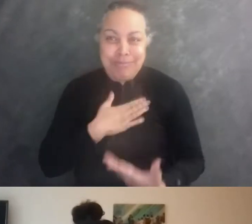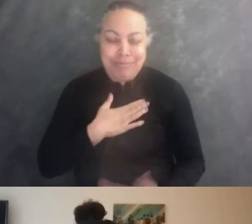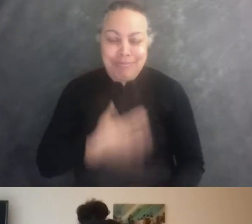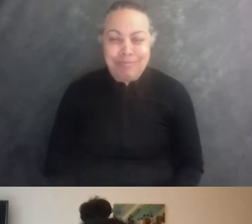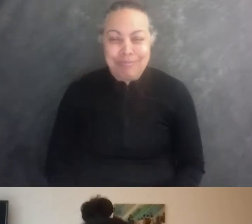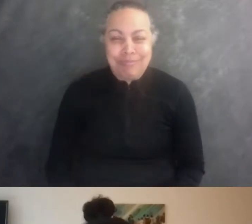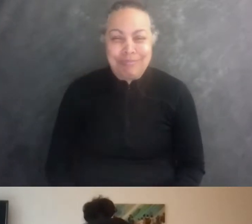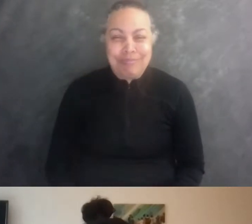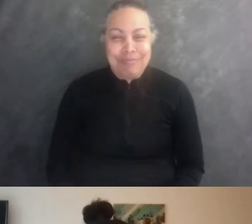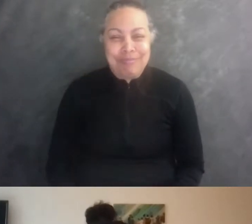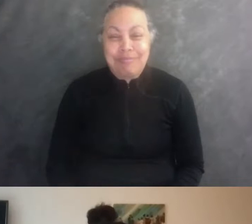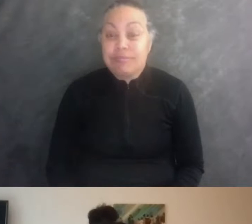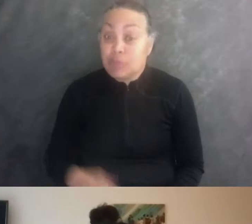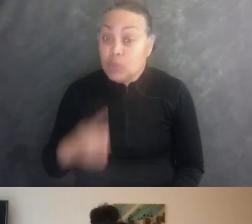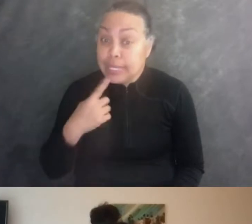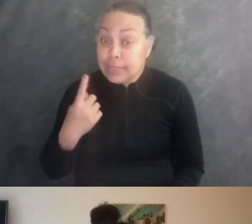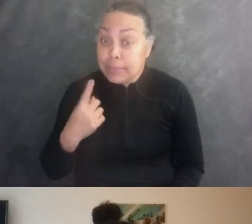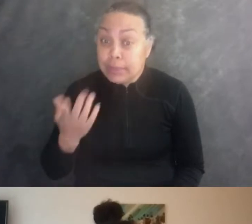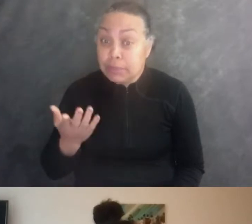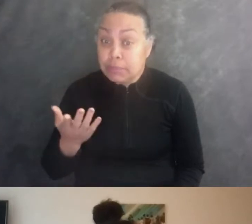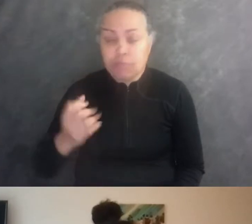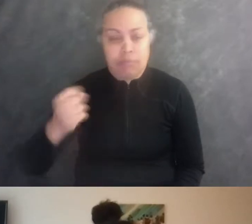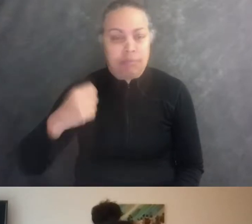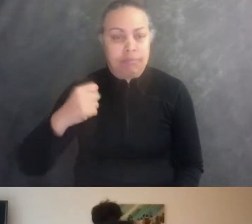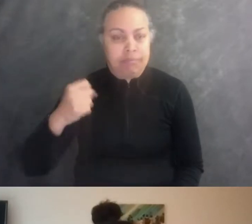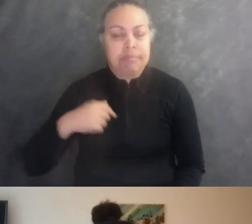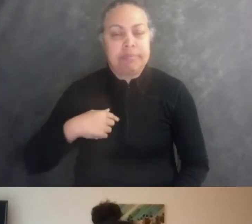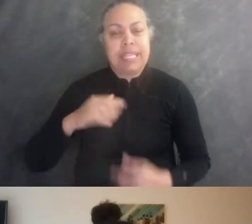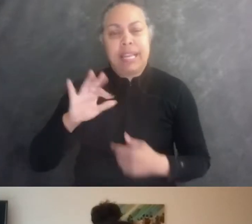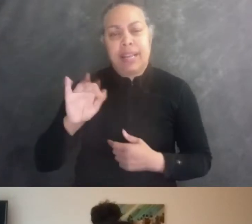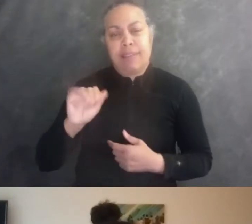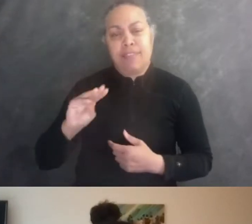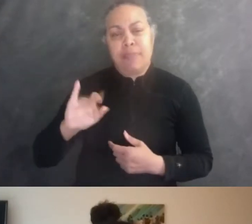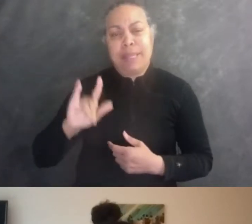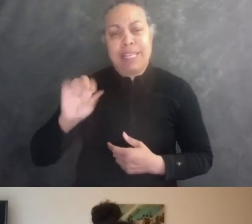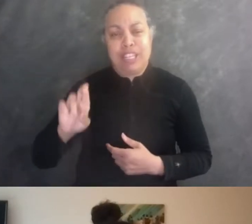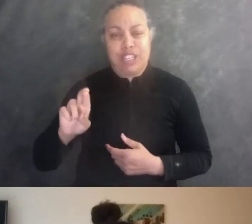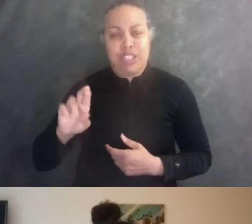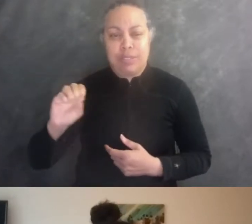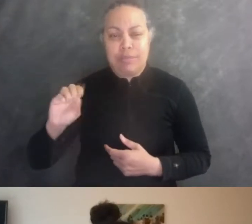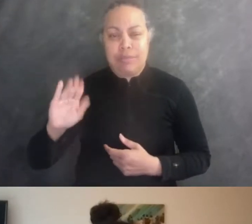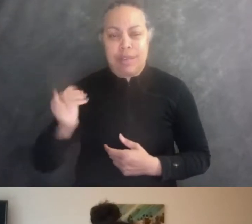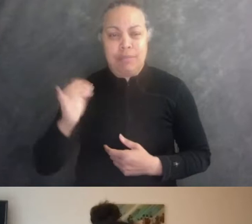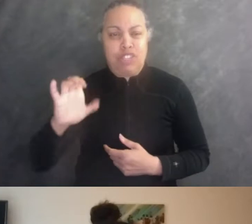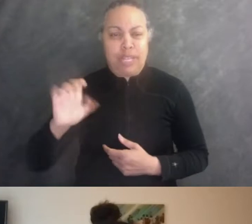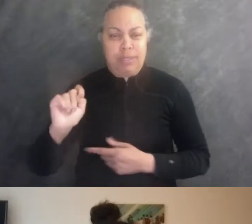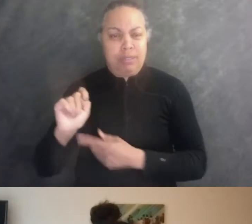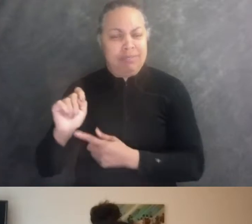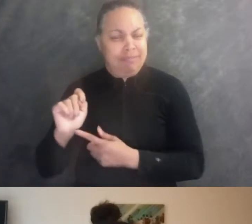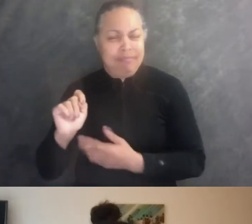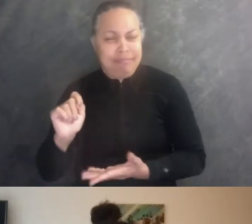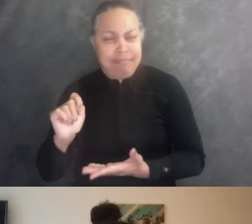What you gonna ask? Yeah, I was just gonna ask about the familiar object in general. Like, you know, one